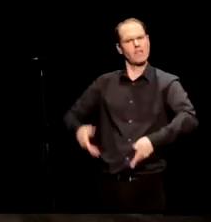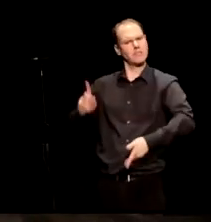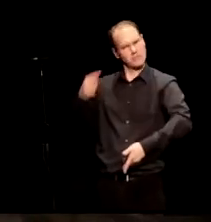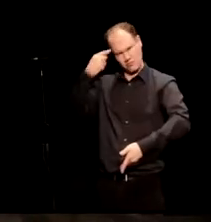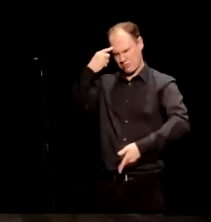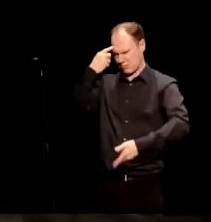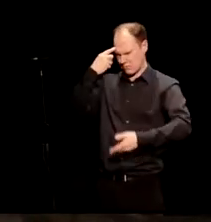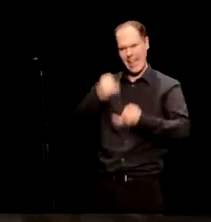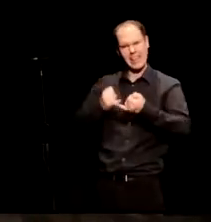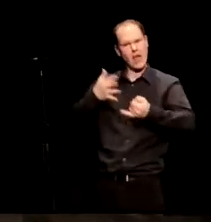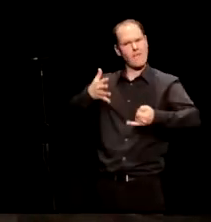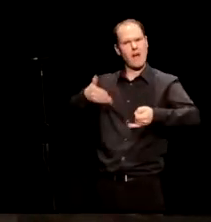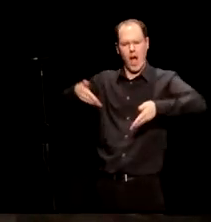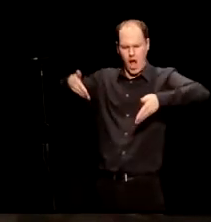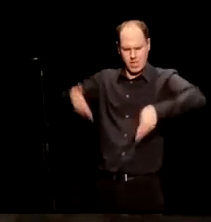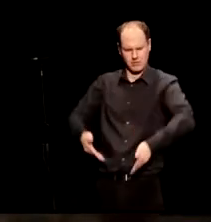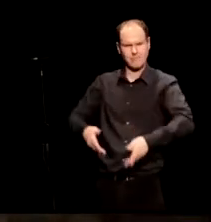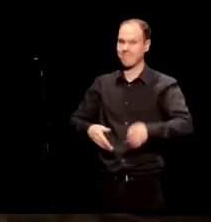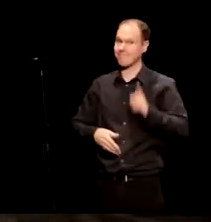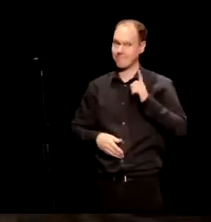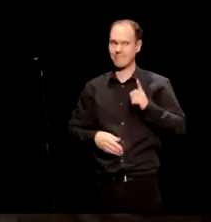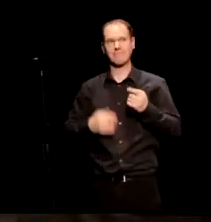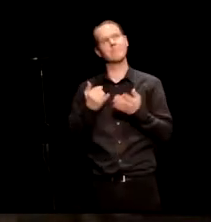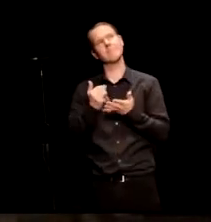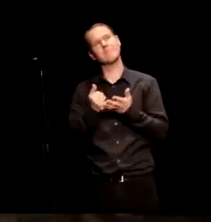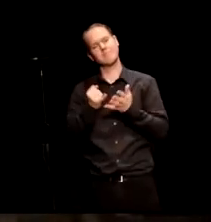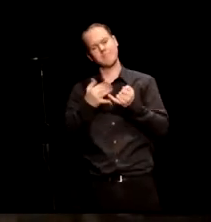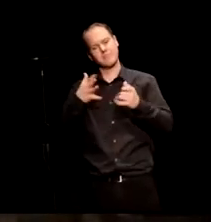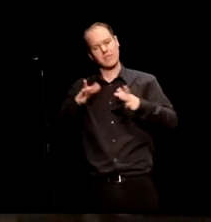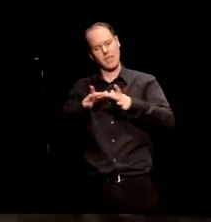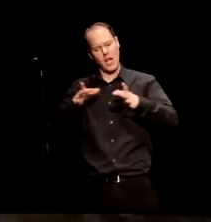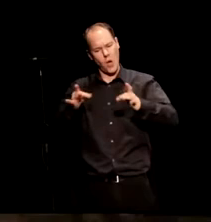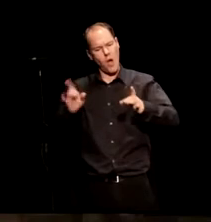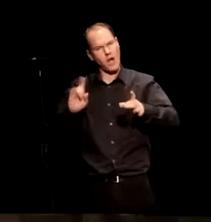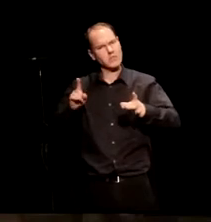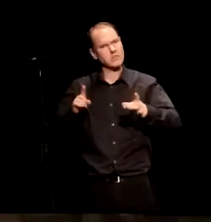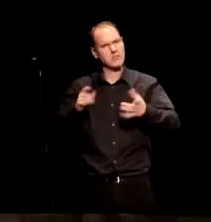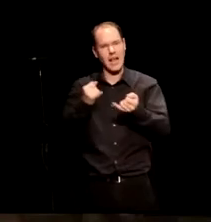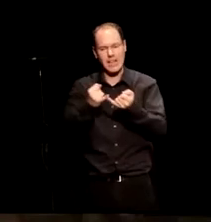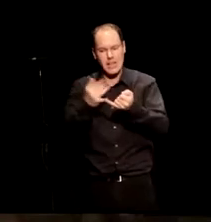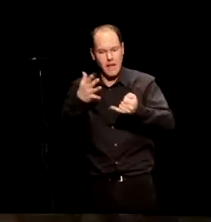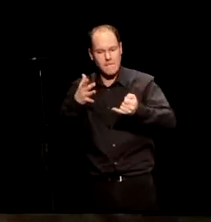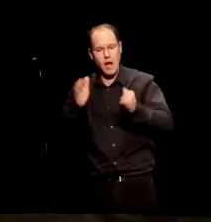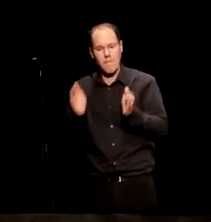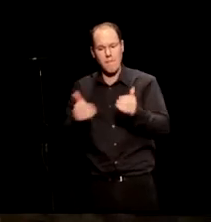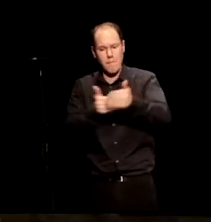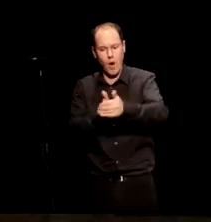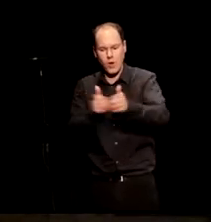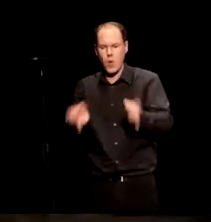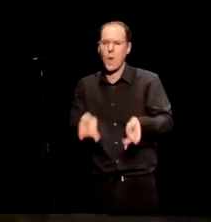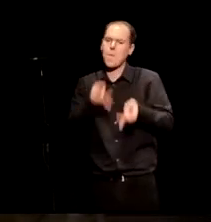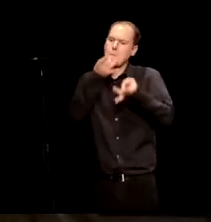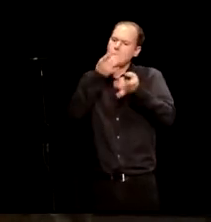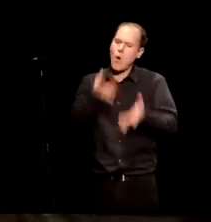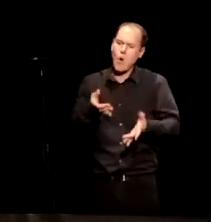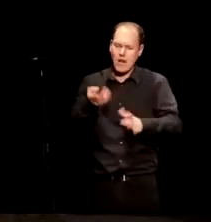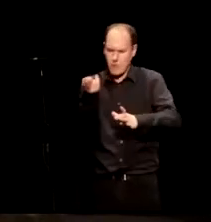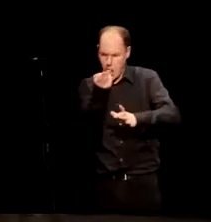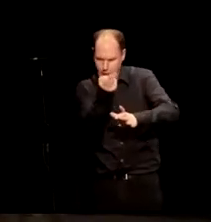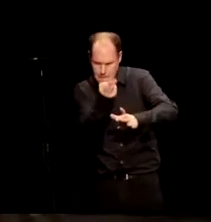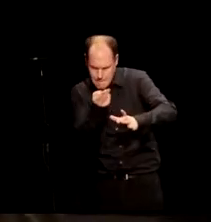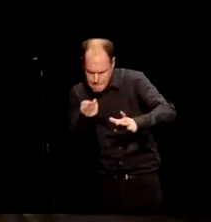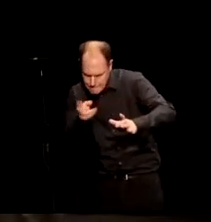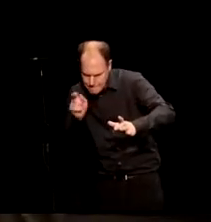coffin made of silver? The casket in this instance happens to be a silver box, beautifully